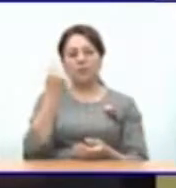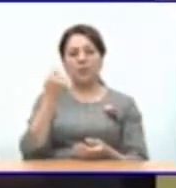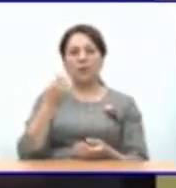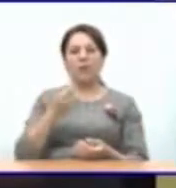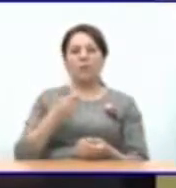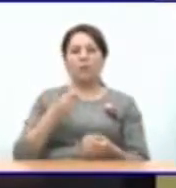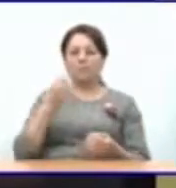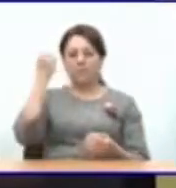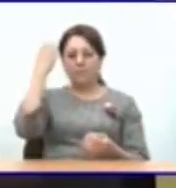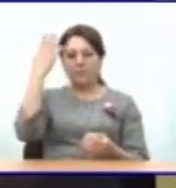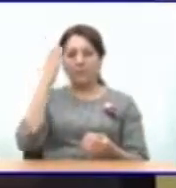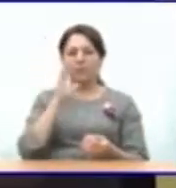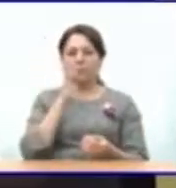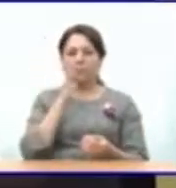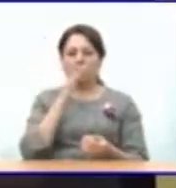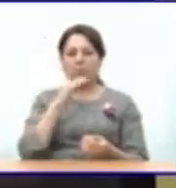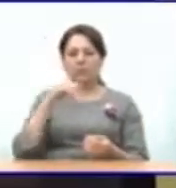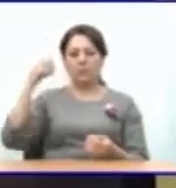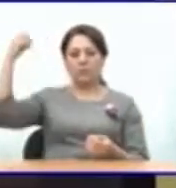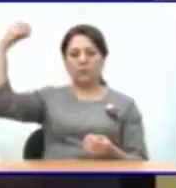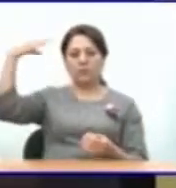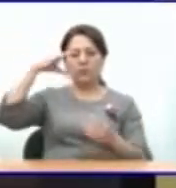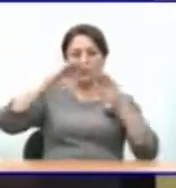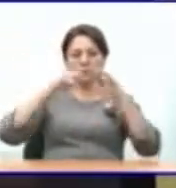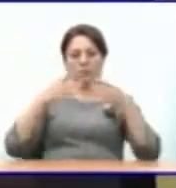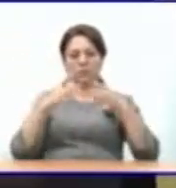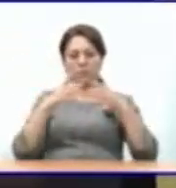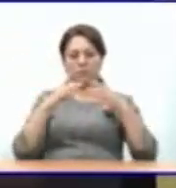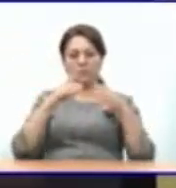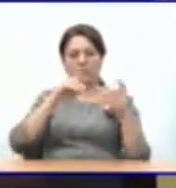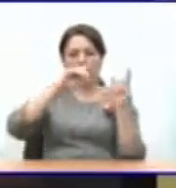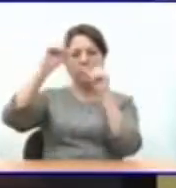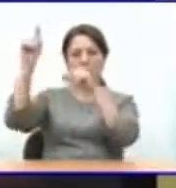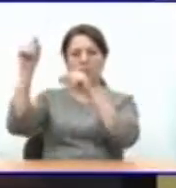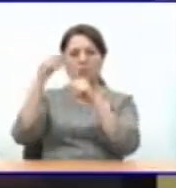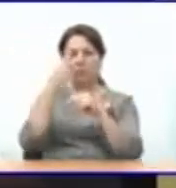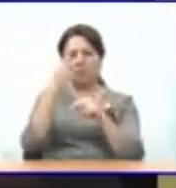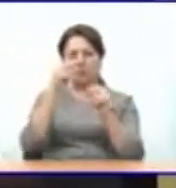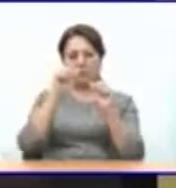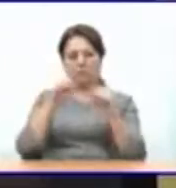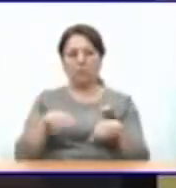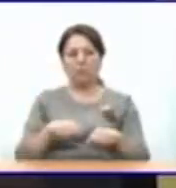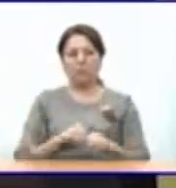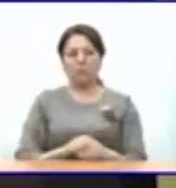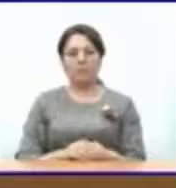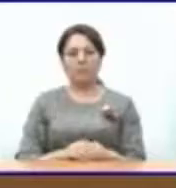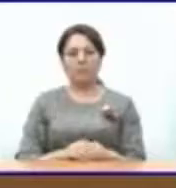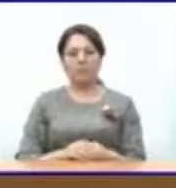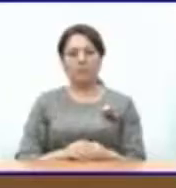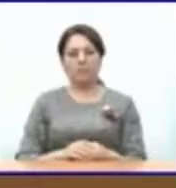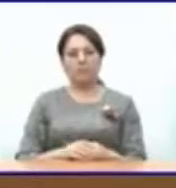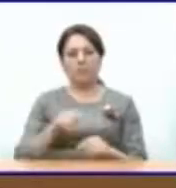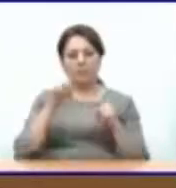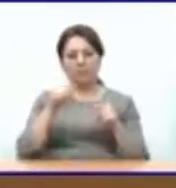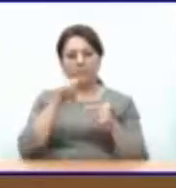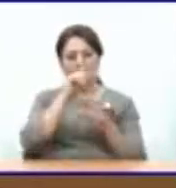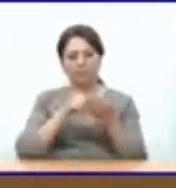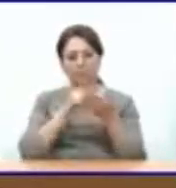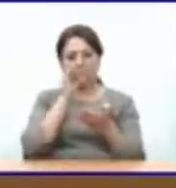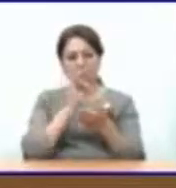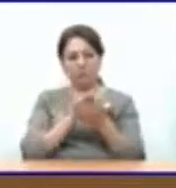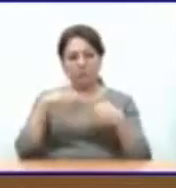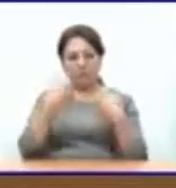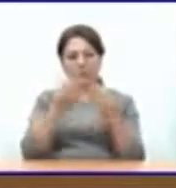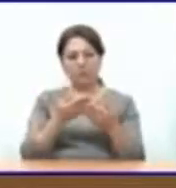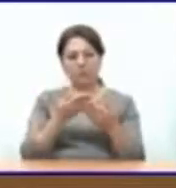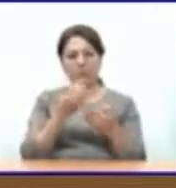bir vaqtda quyosh diski bo'ylab o'tishini yerdan turib kuzatish mumkin? Demak, bu savolga javob berish uchun